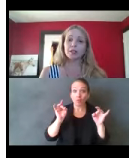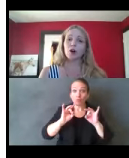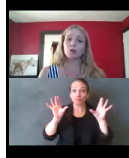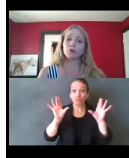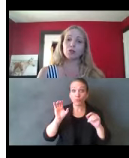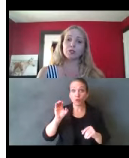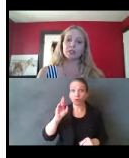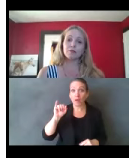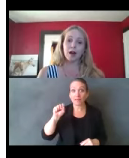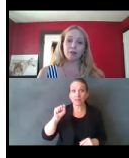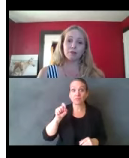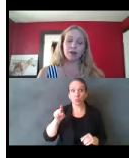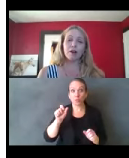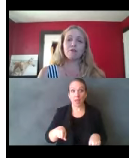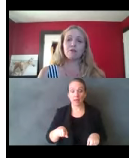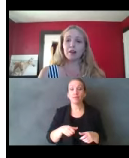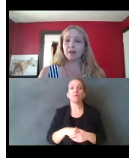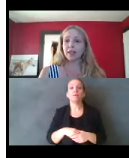You can call